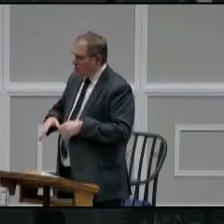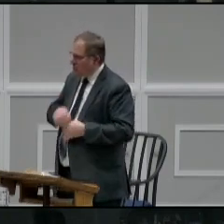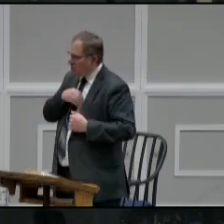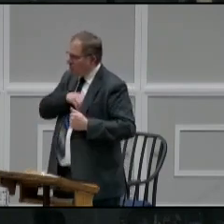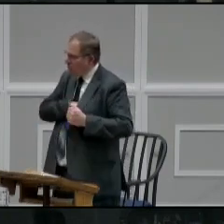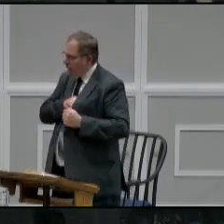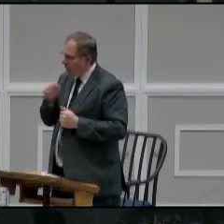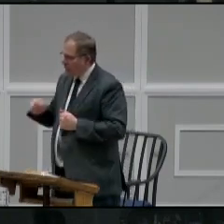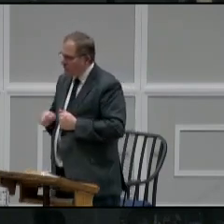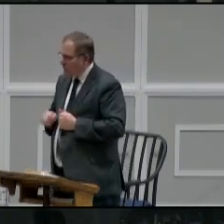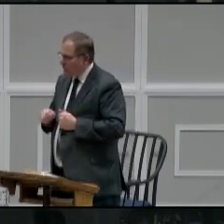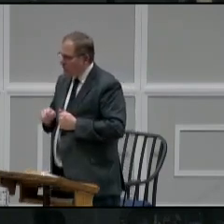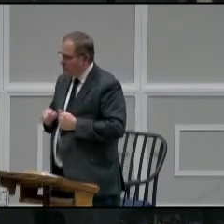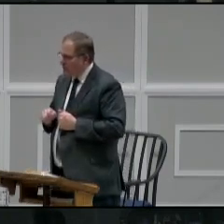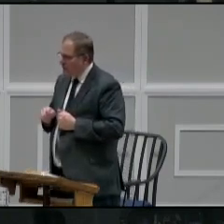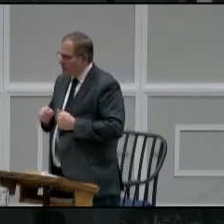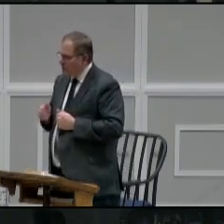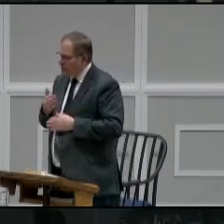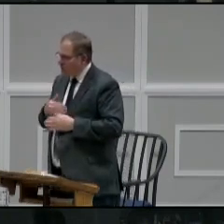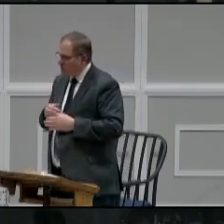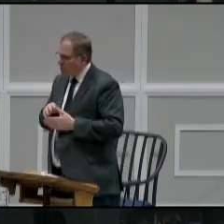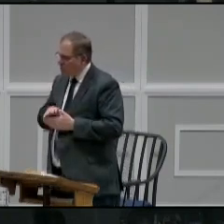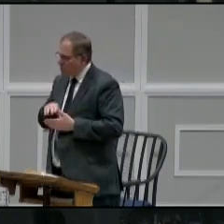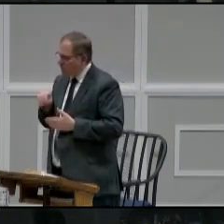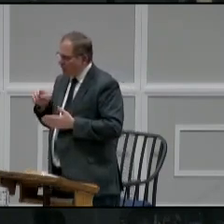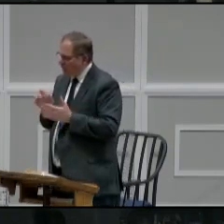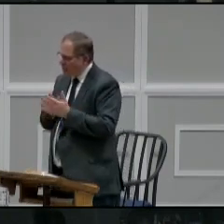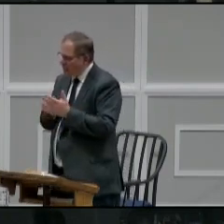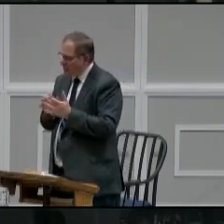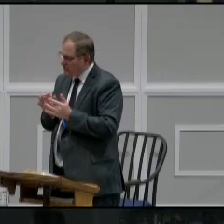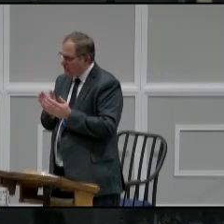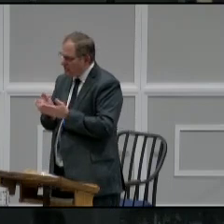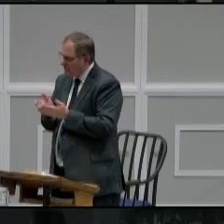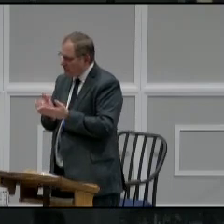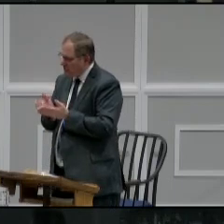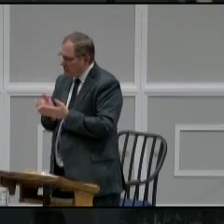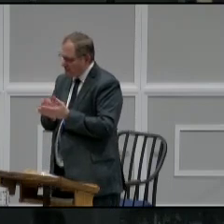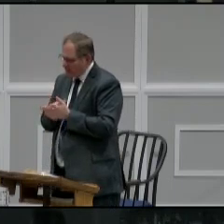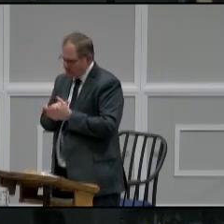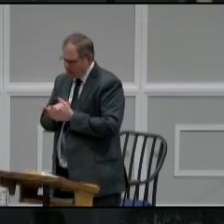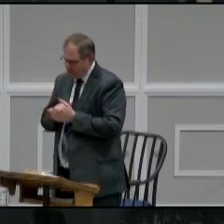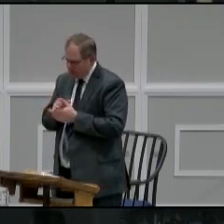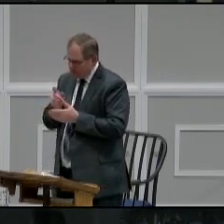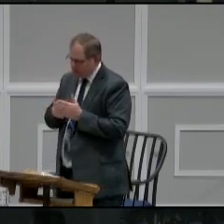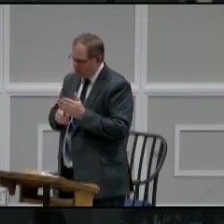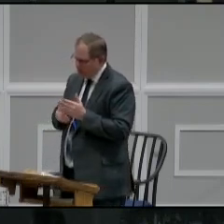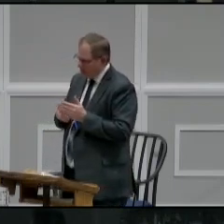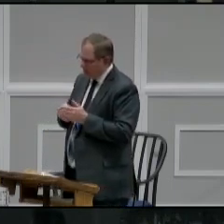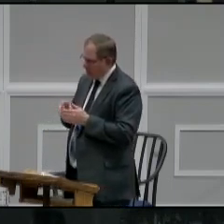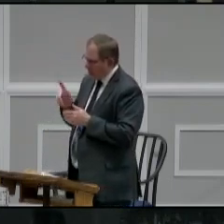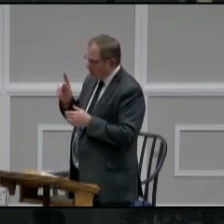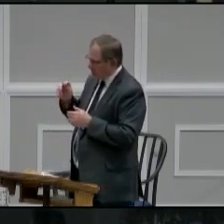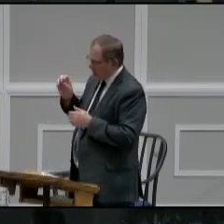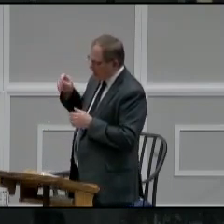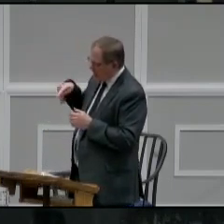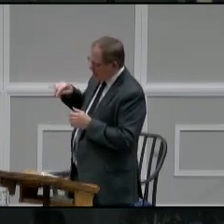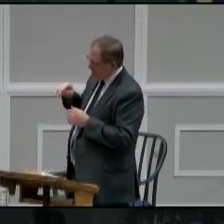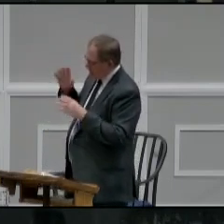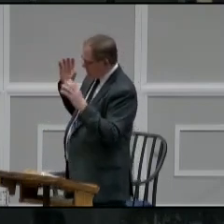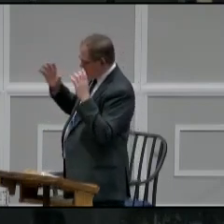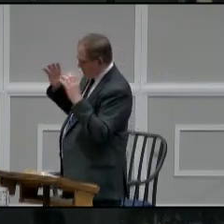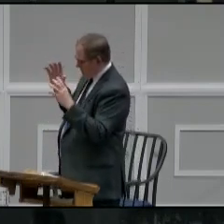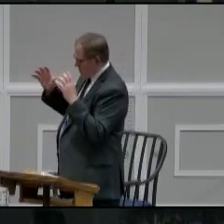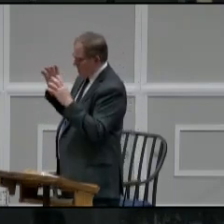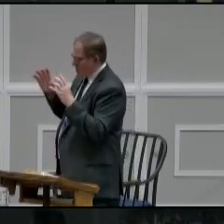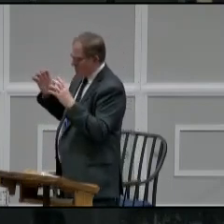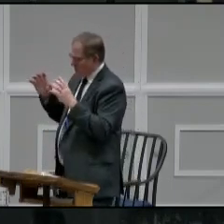That'll tell you what's important to you. And what are a lot of the topics of your conversation center around? Again, I'm not saying if any one of these questions